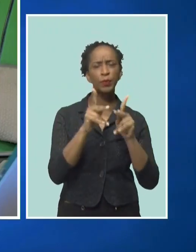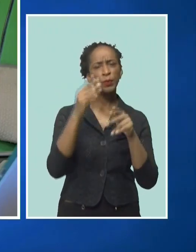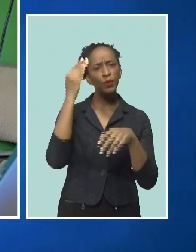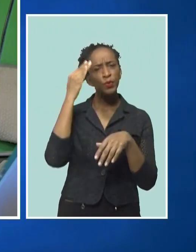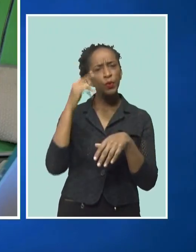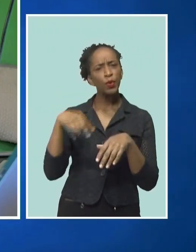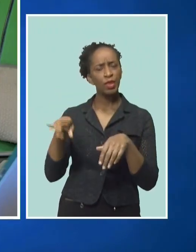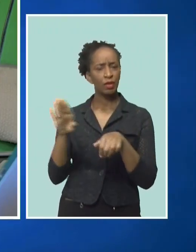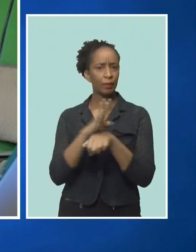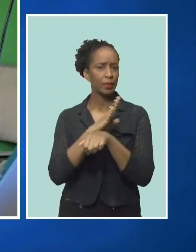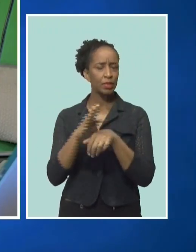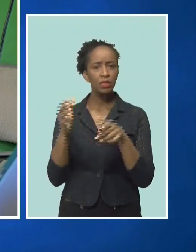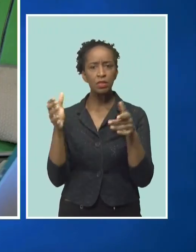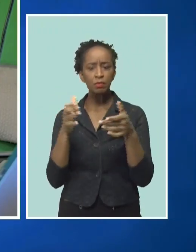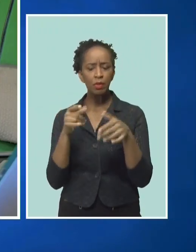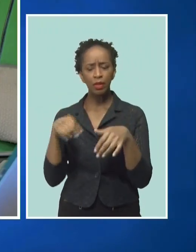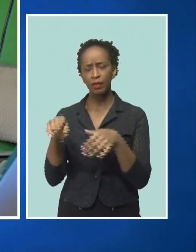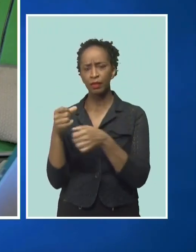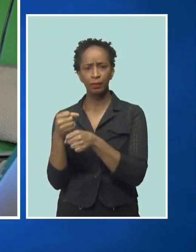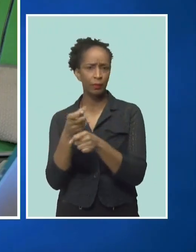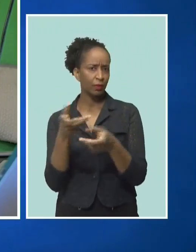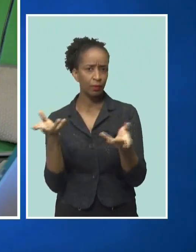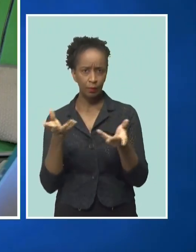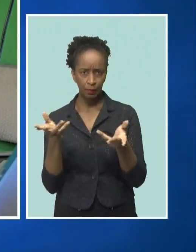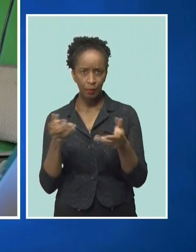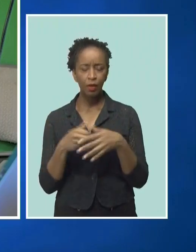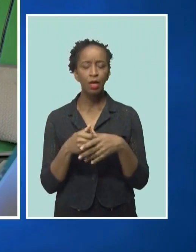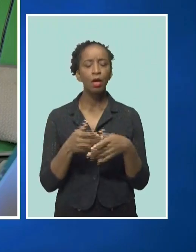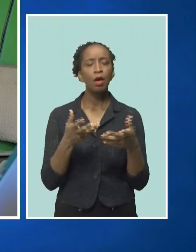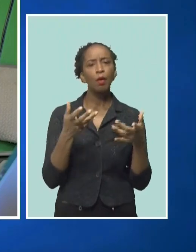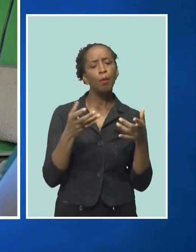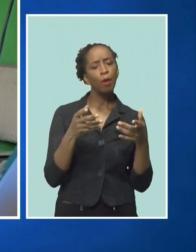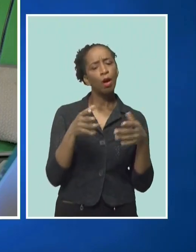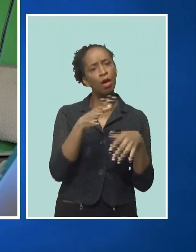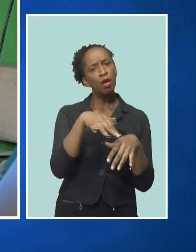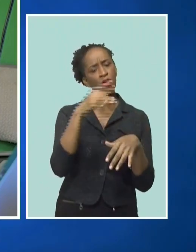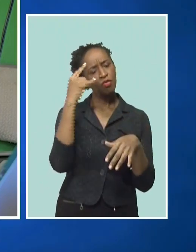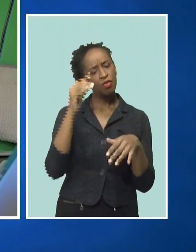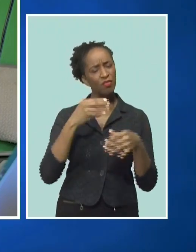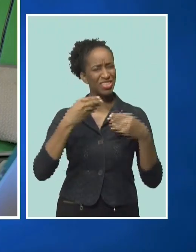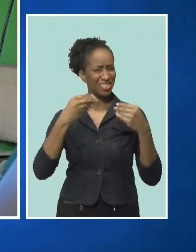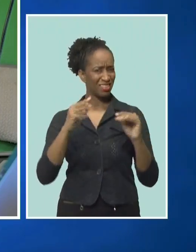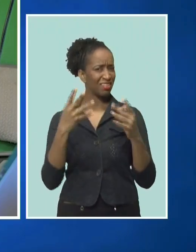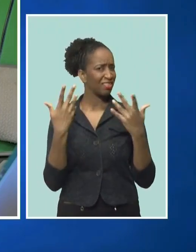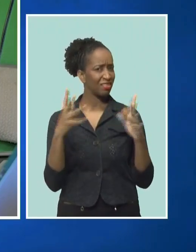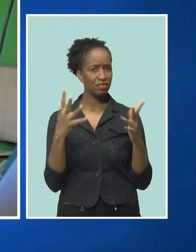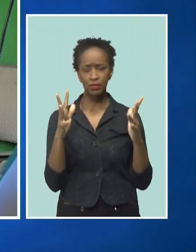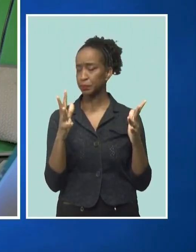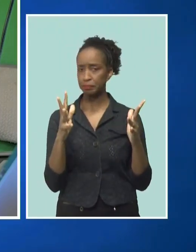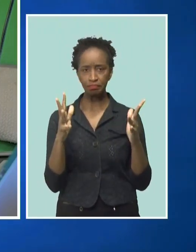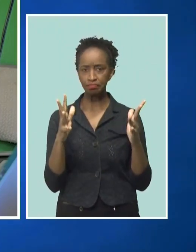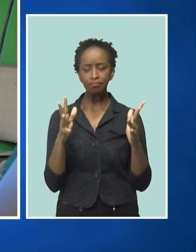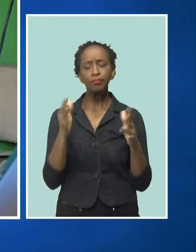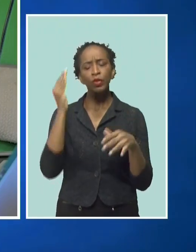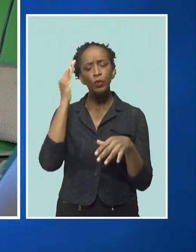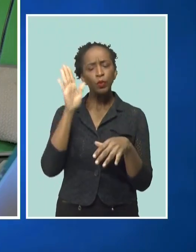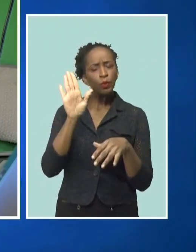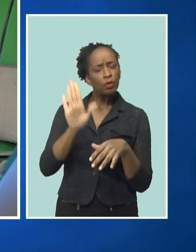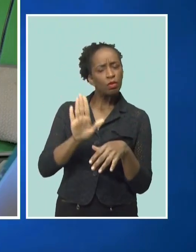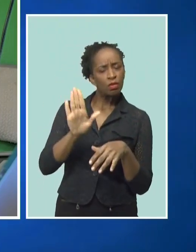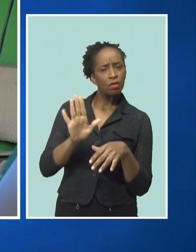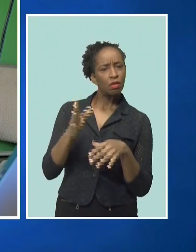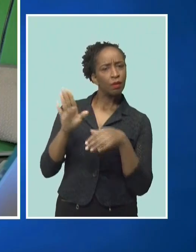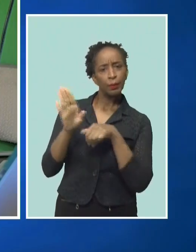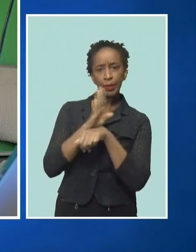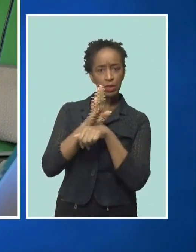know about their products, more so than just providing the space for them to be able to sell. So I think that that is what sets us apart, and that is